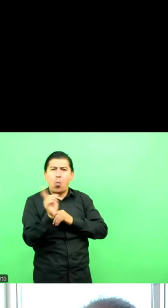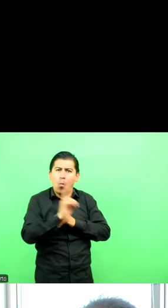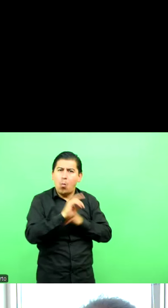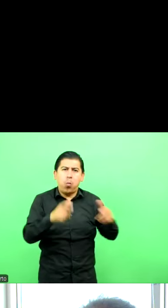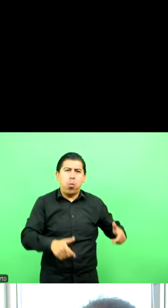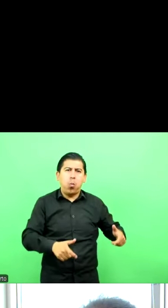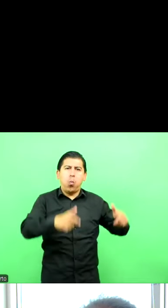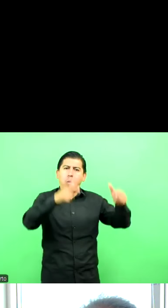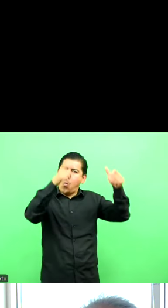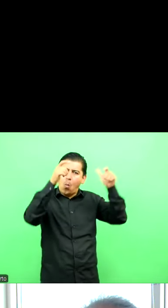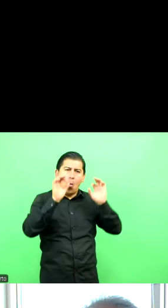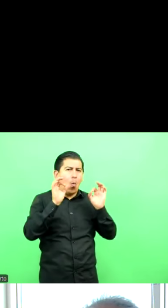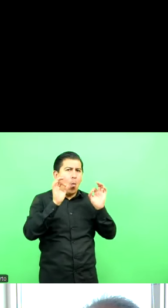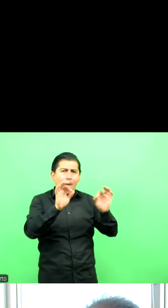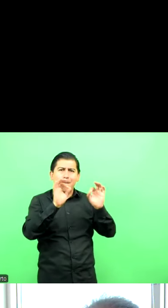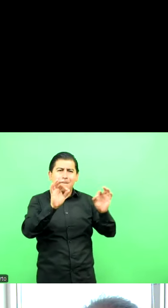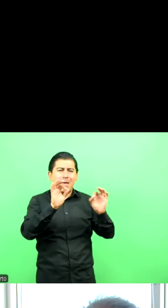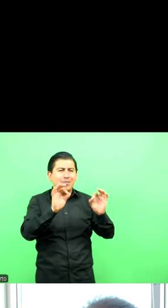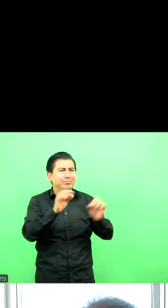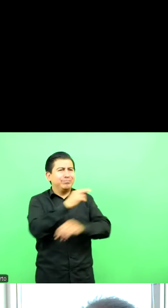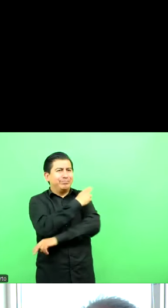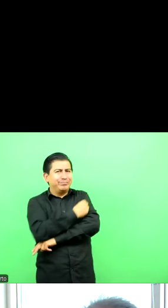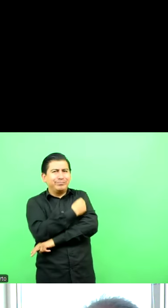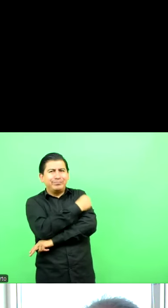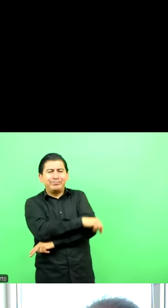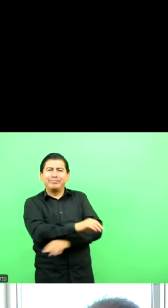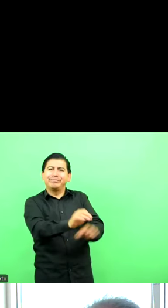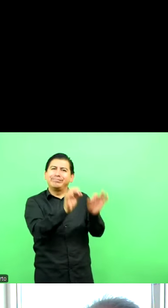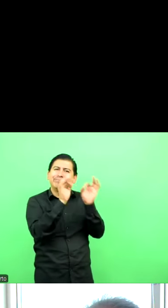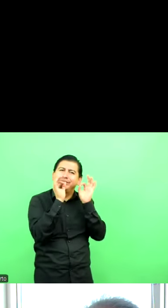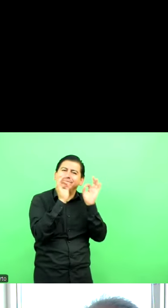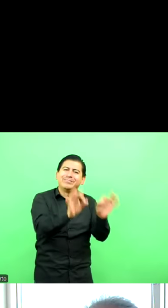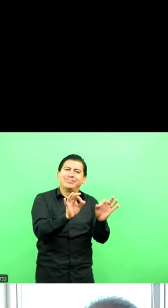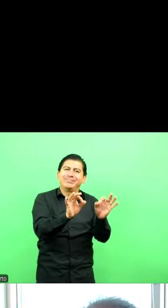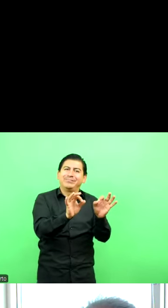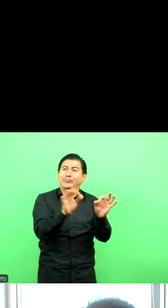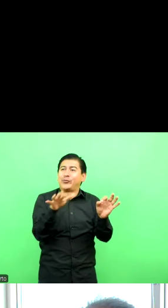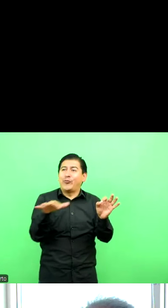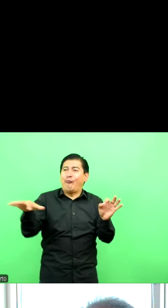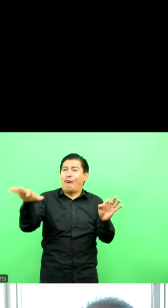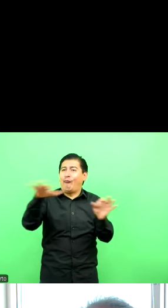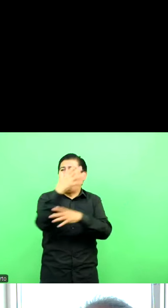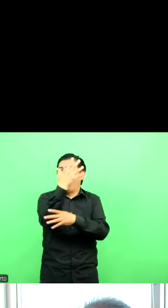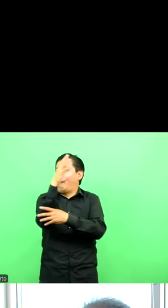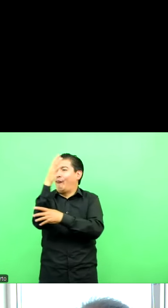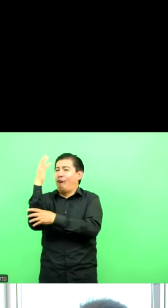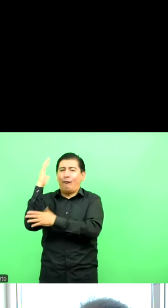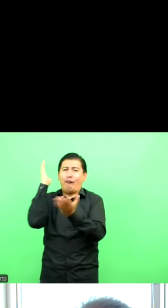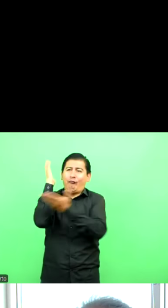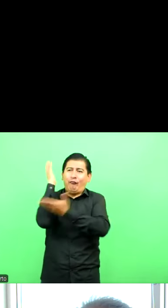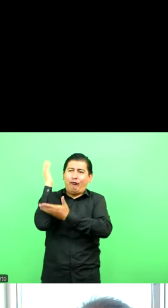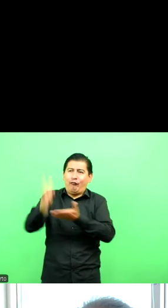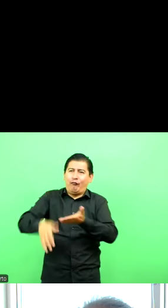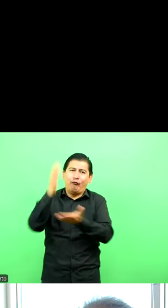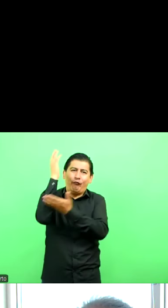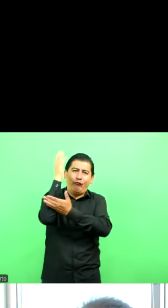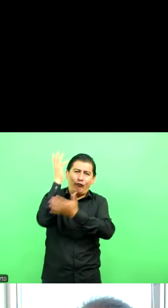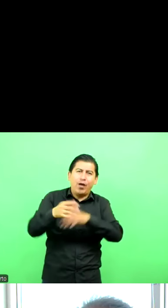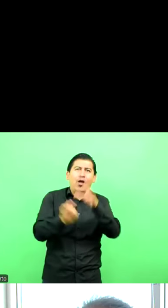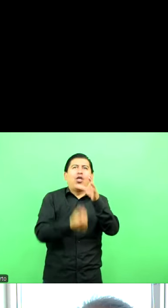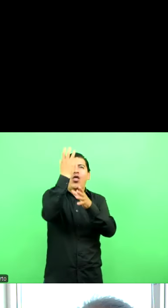the position of the people with disability and elderly, I think they should